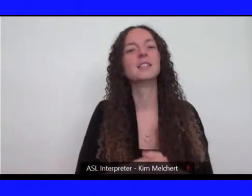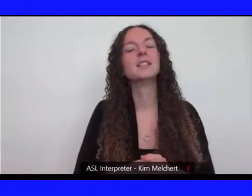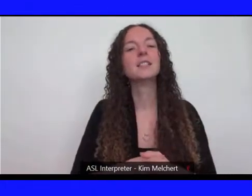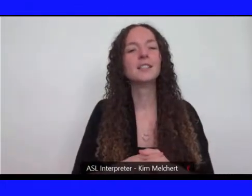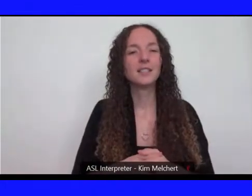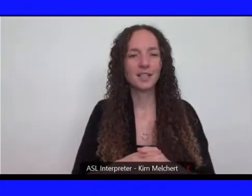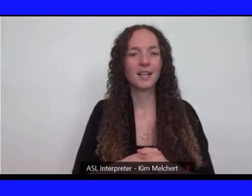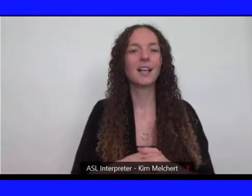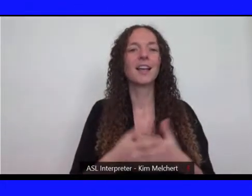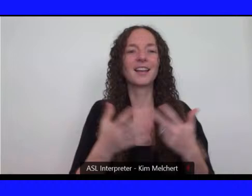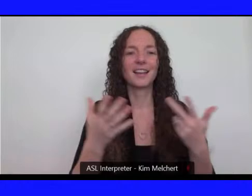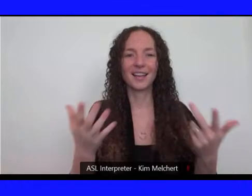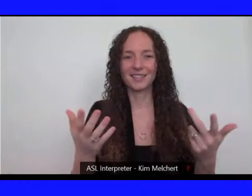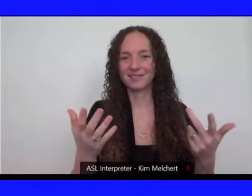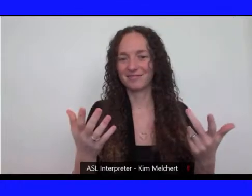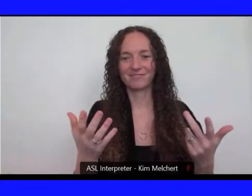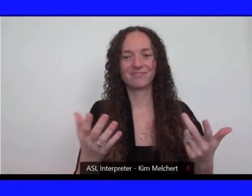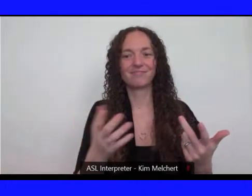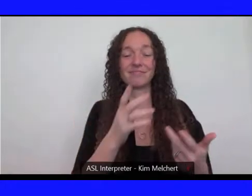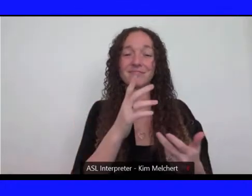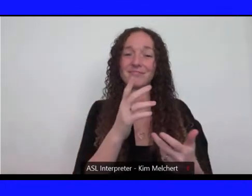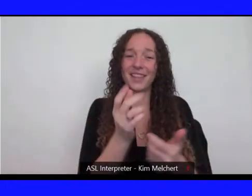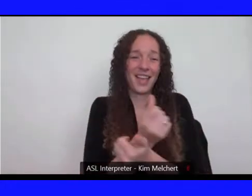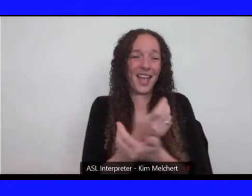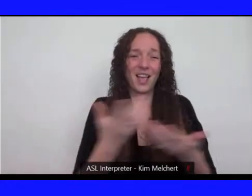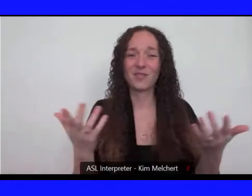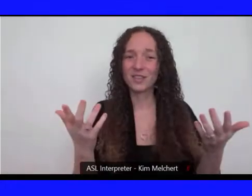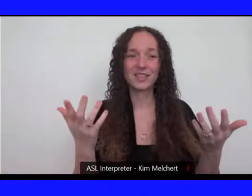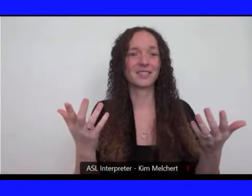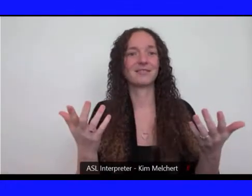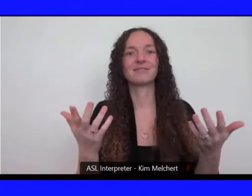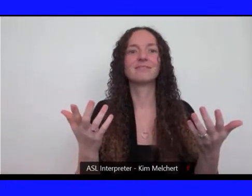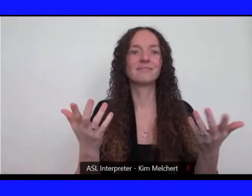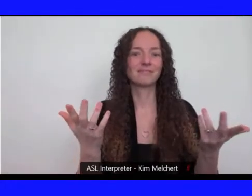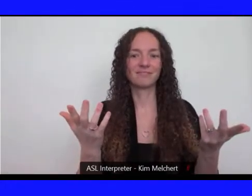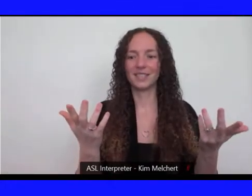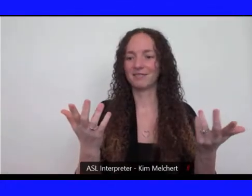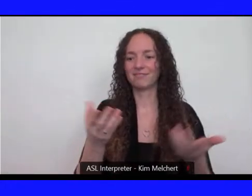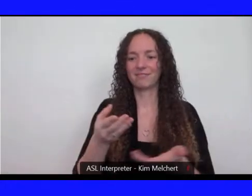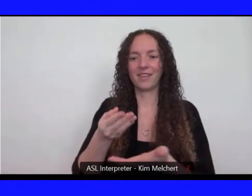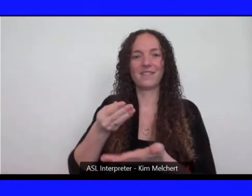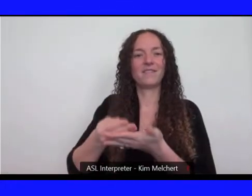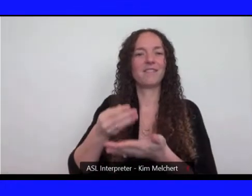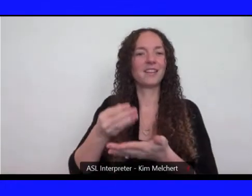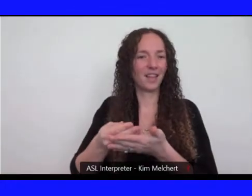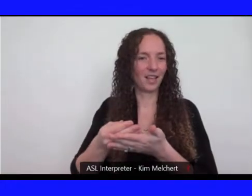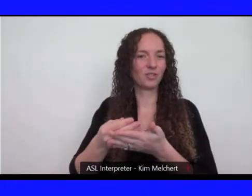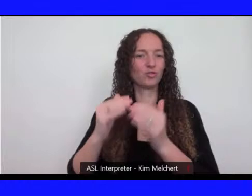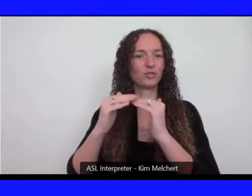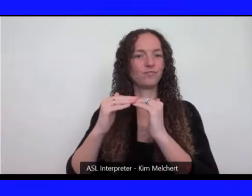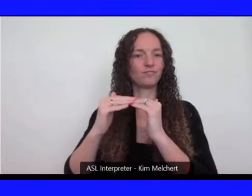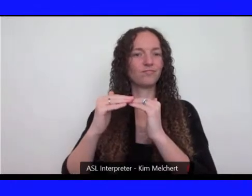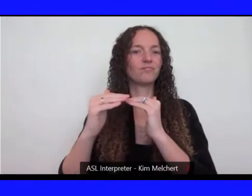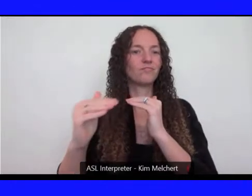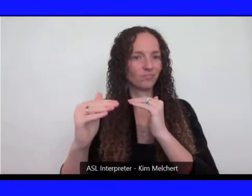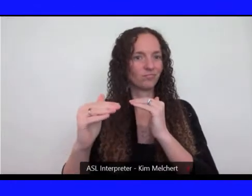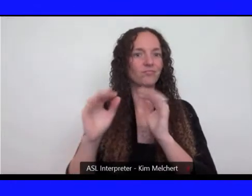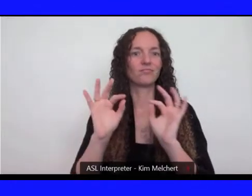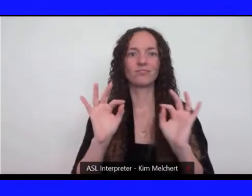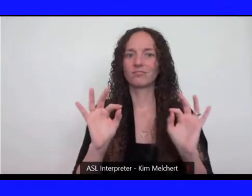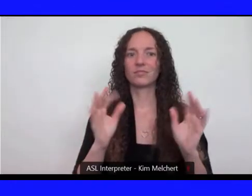so much. Annie, this is Michelle. I just have Yes. one comment to make. Yes, Dr.